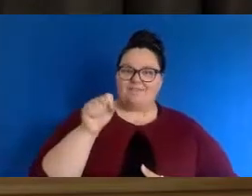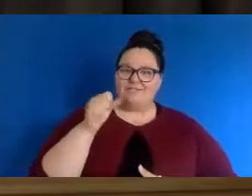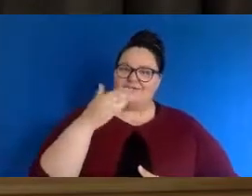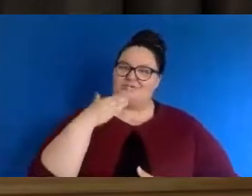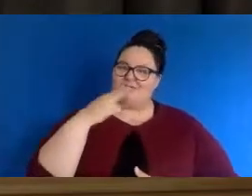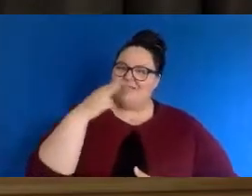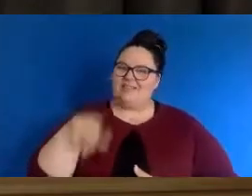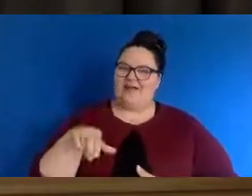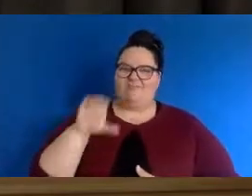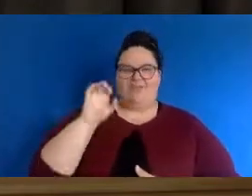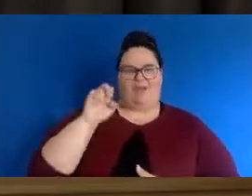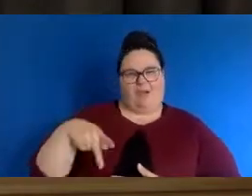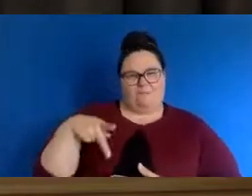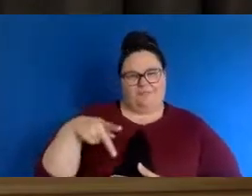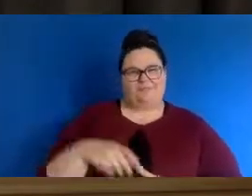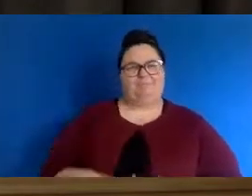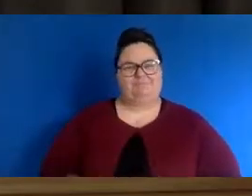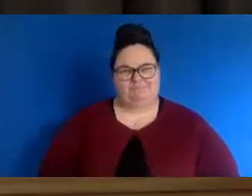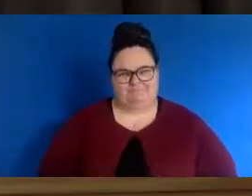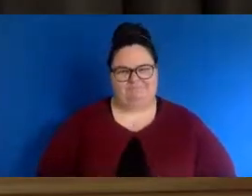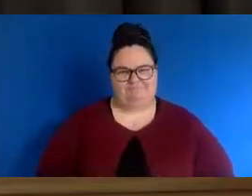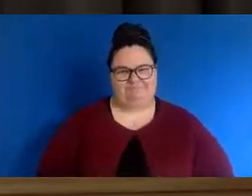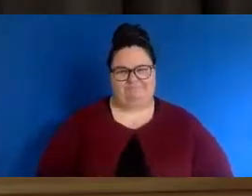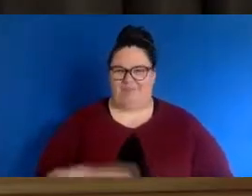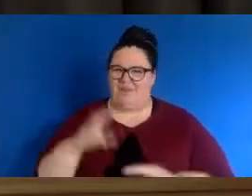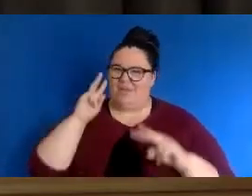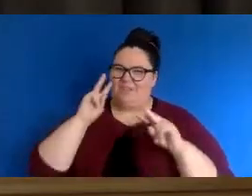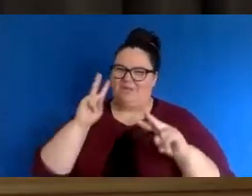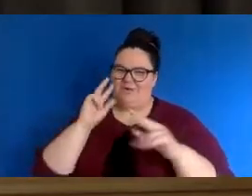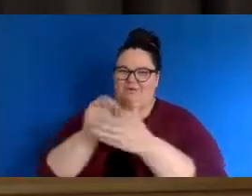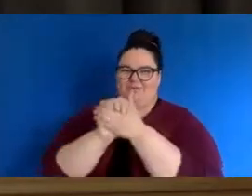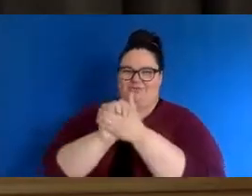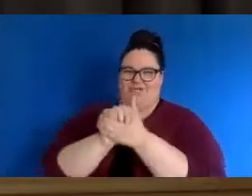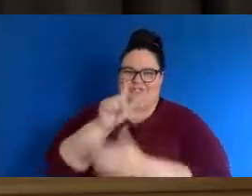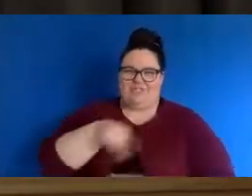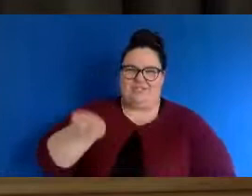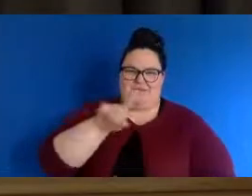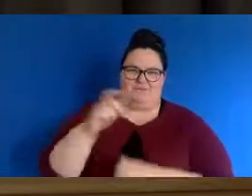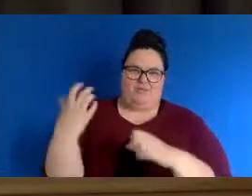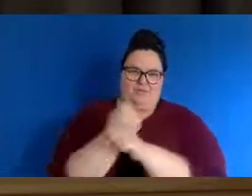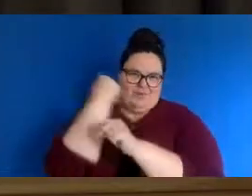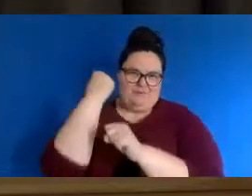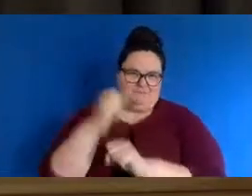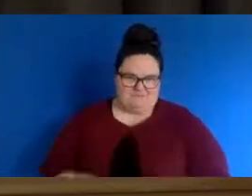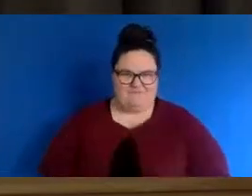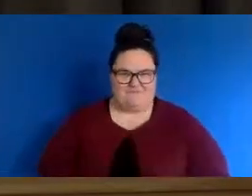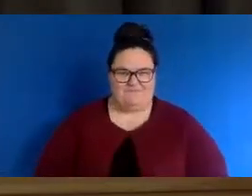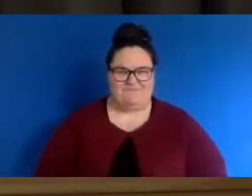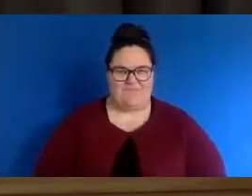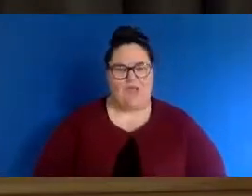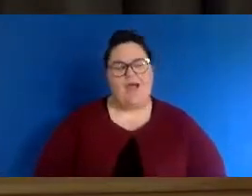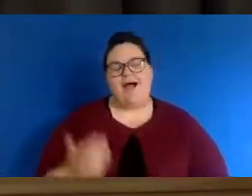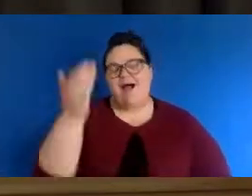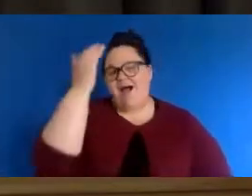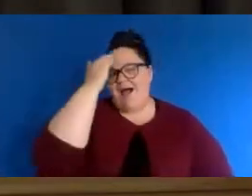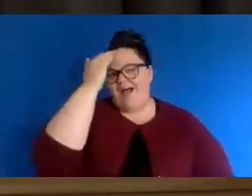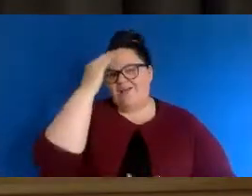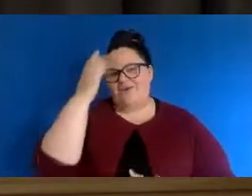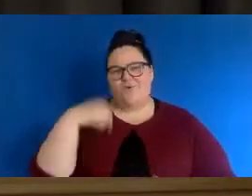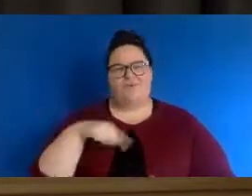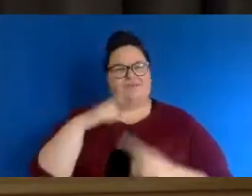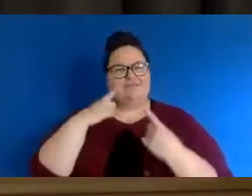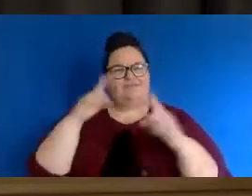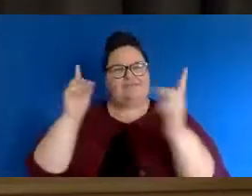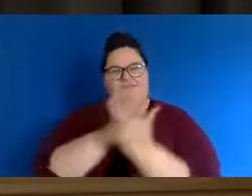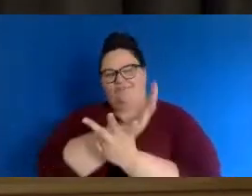Stanley Cup, and look forward to congratulating them on their win. I know we can achieve our next target